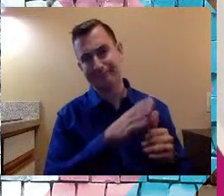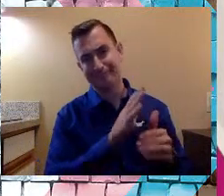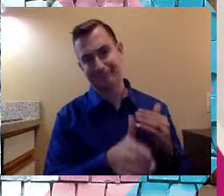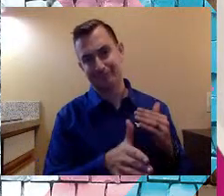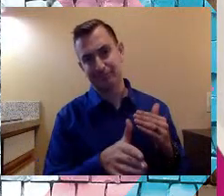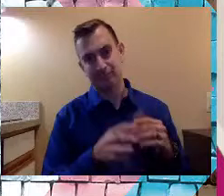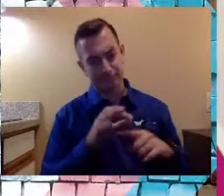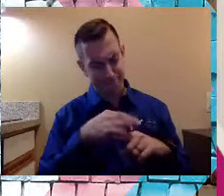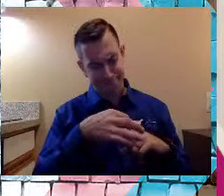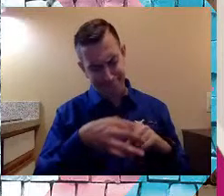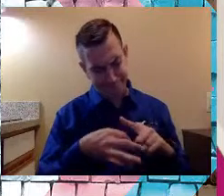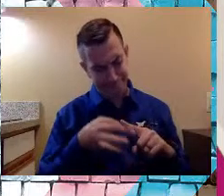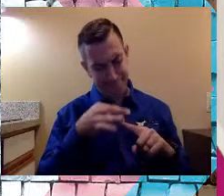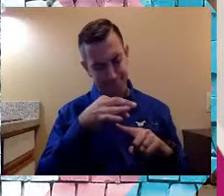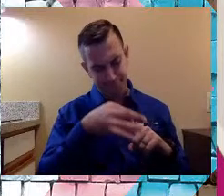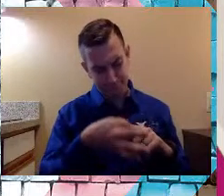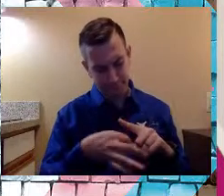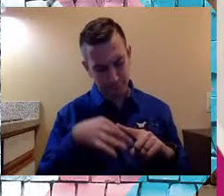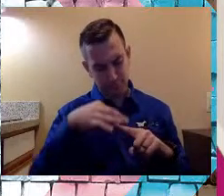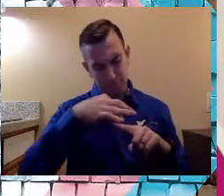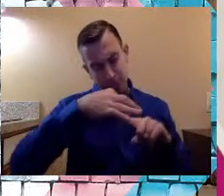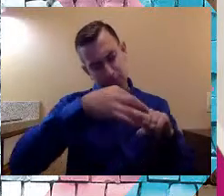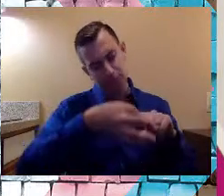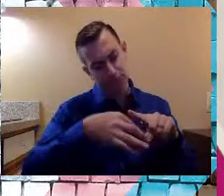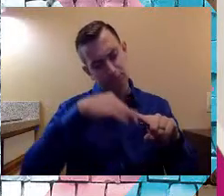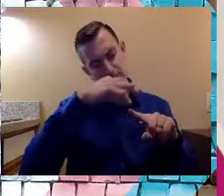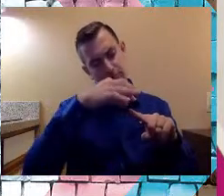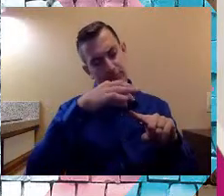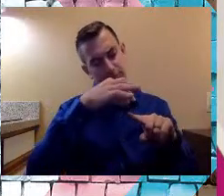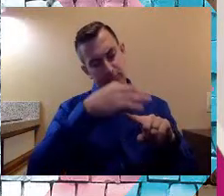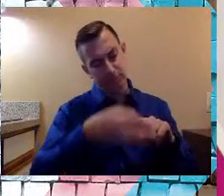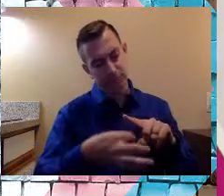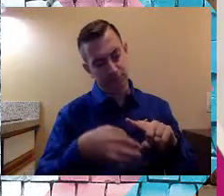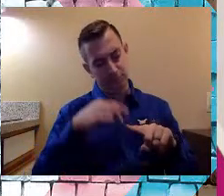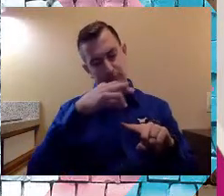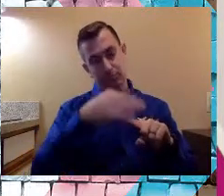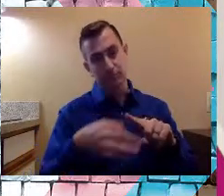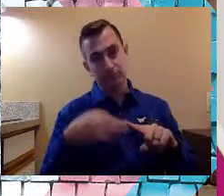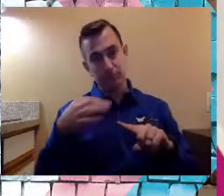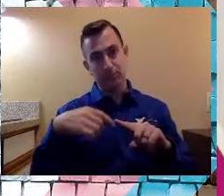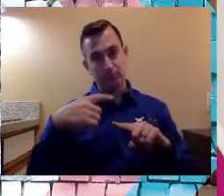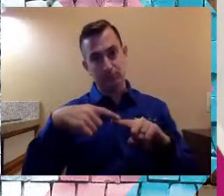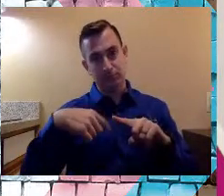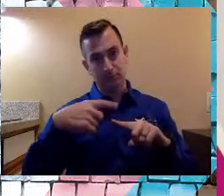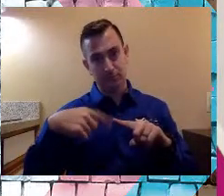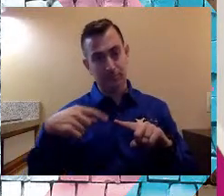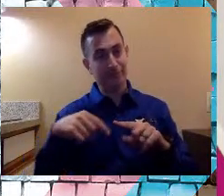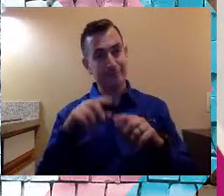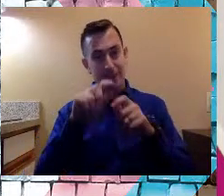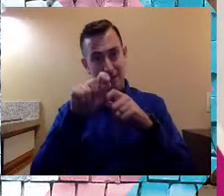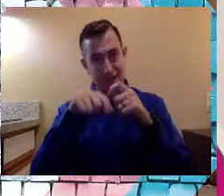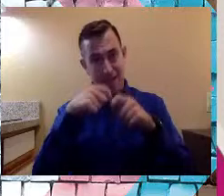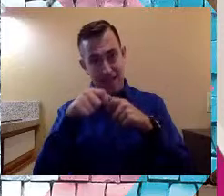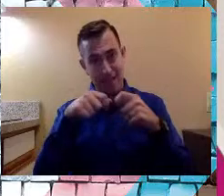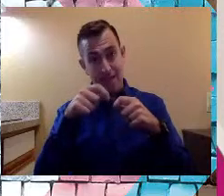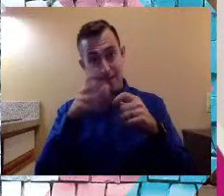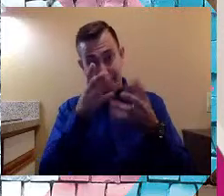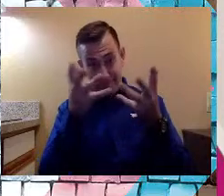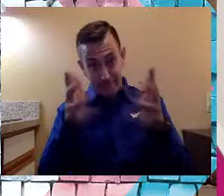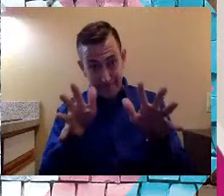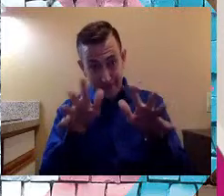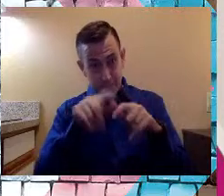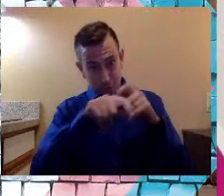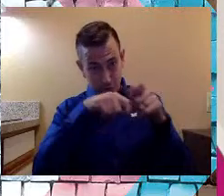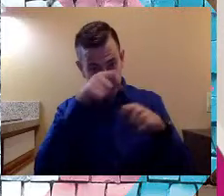little bit more around, and you're gonna just make another little tie or a little